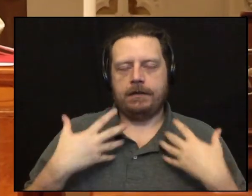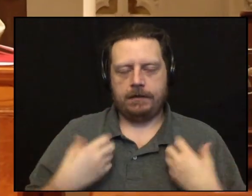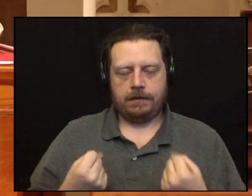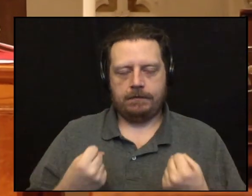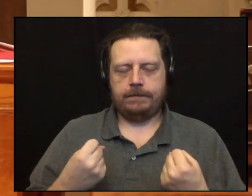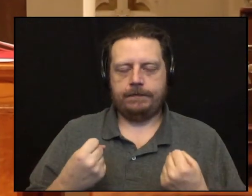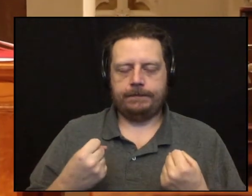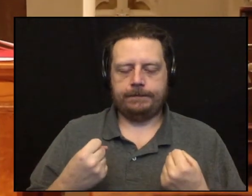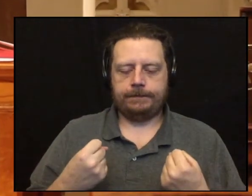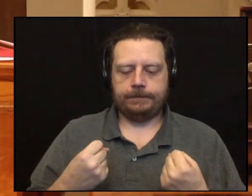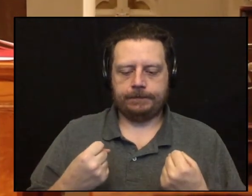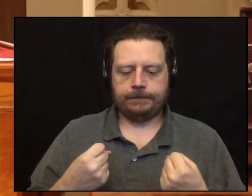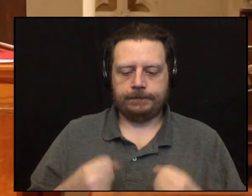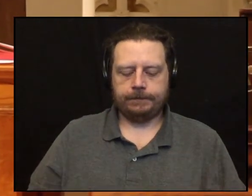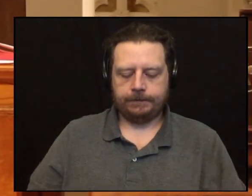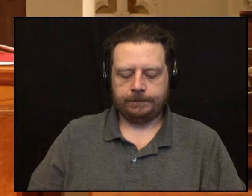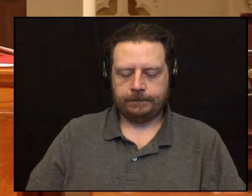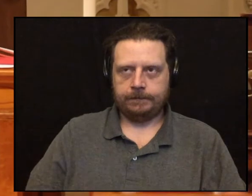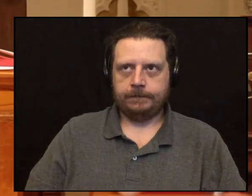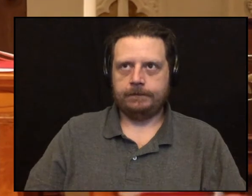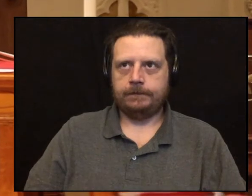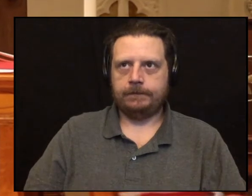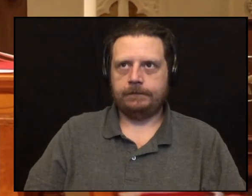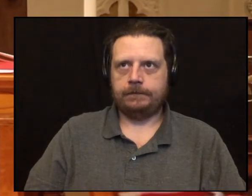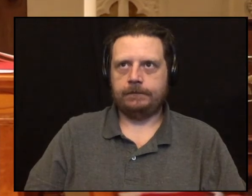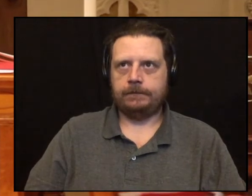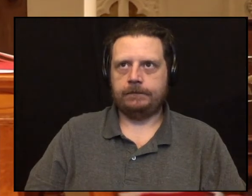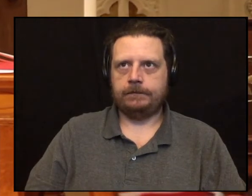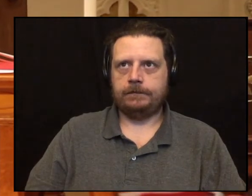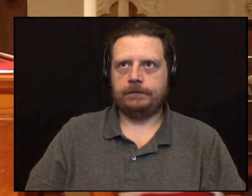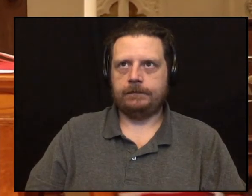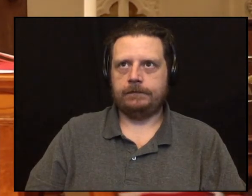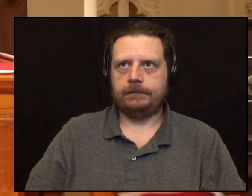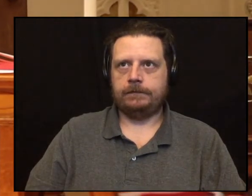and blood of Christ bring us to everlasting life. Amen.